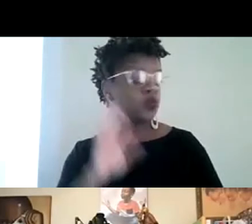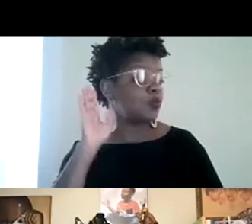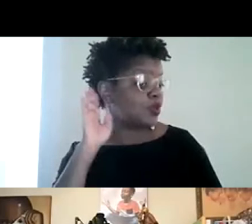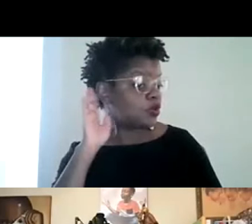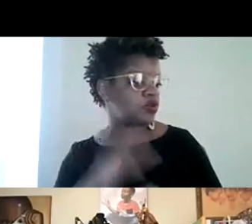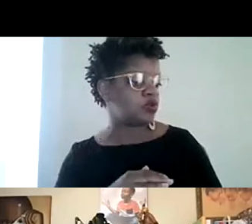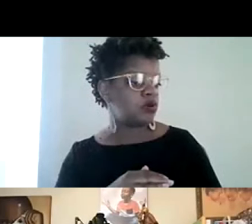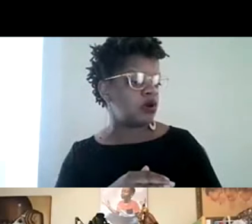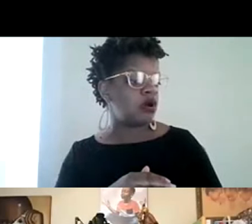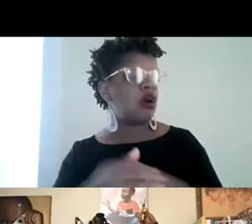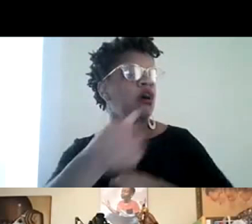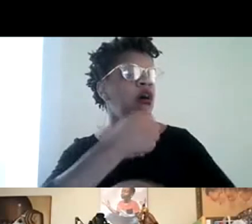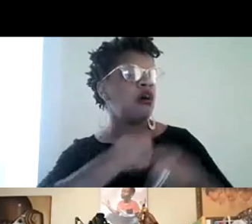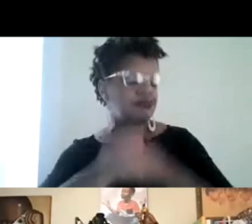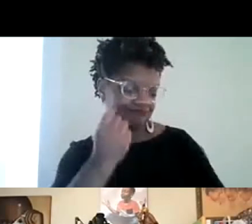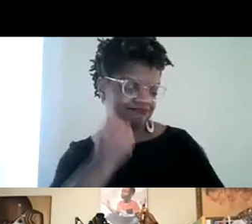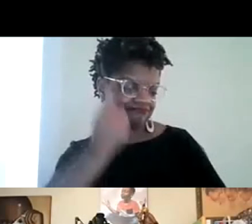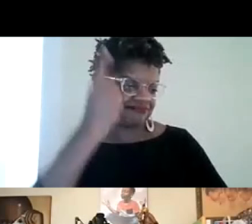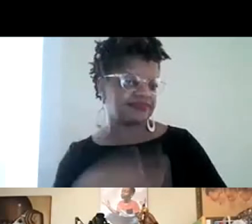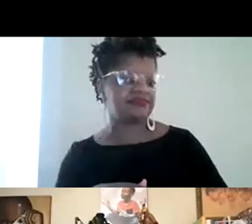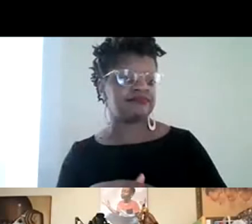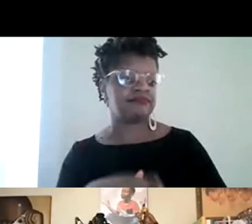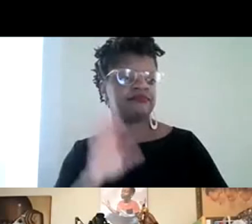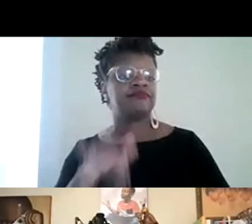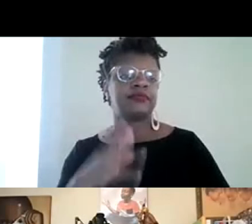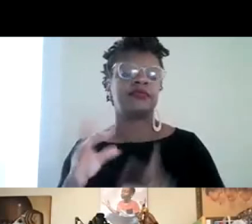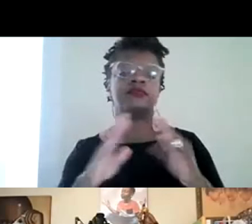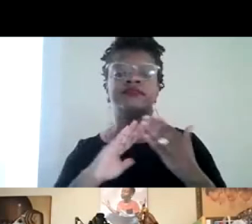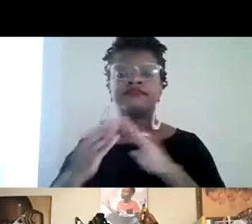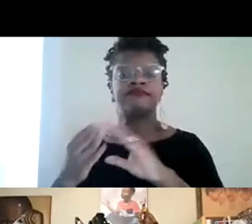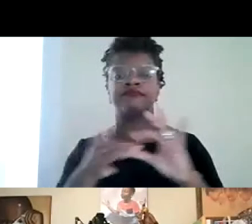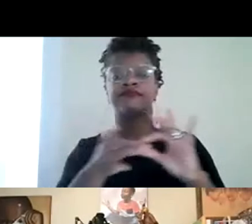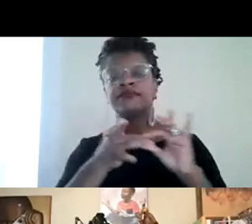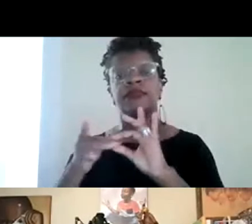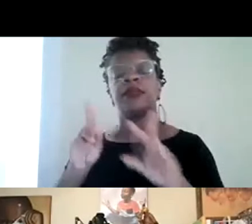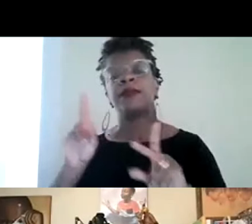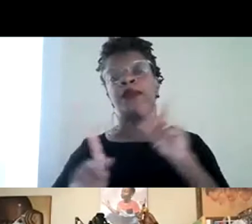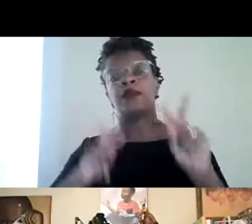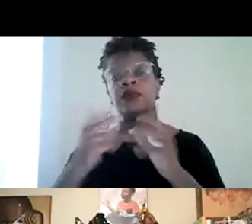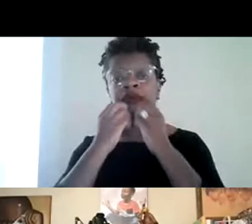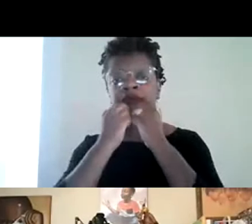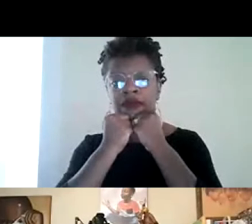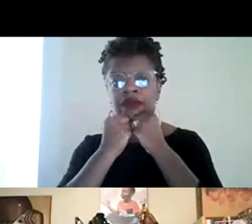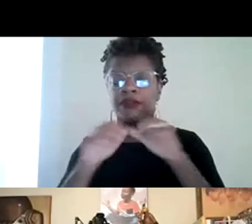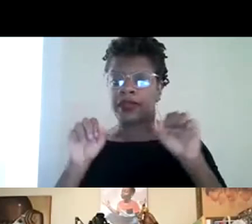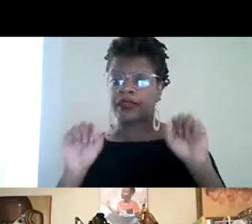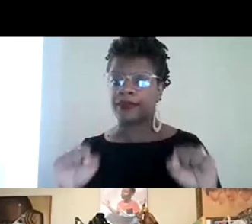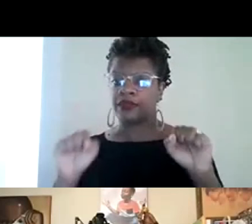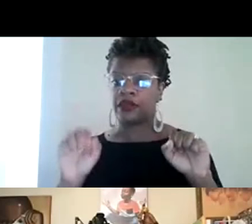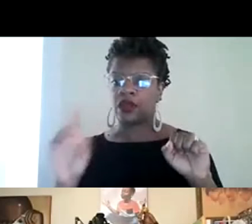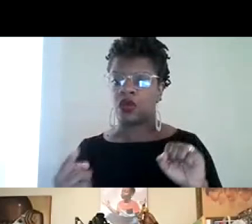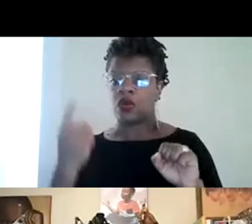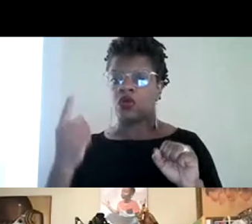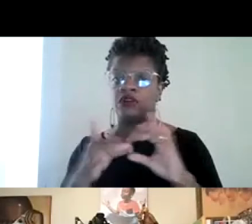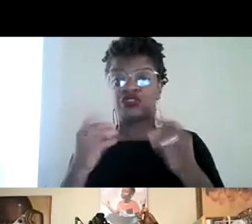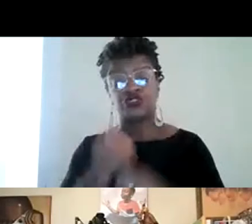of something that's wonderful, a community of people who care deeply about their ability not just to survive, but